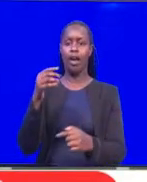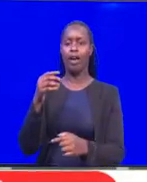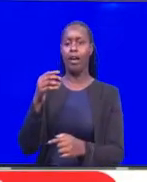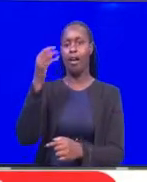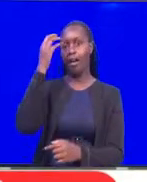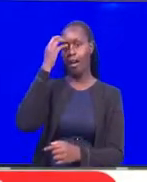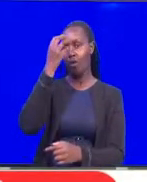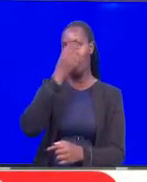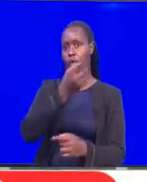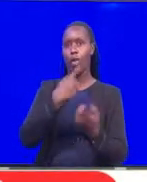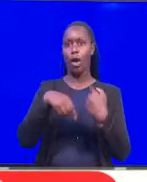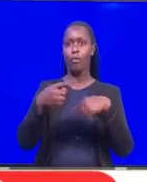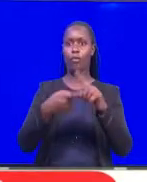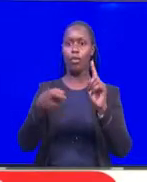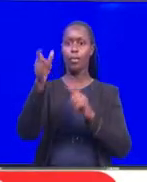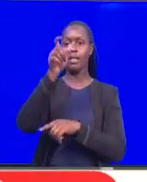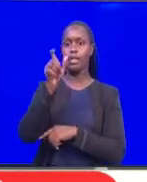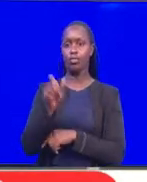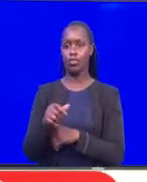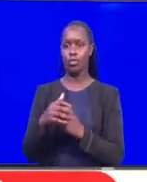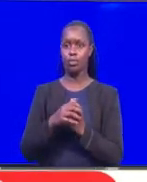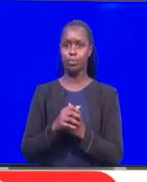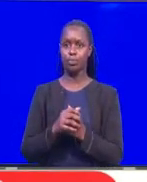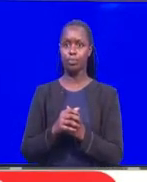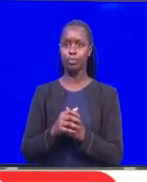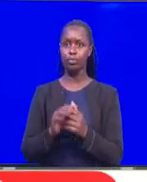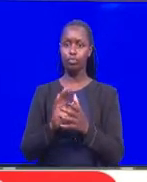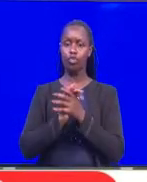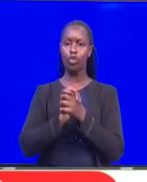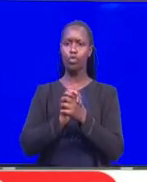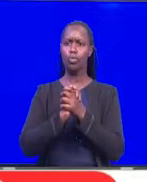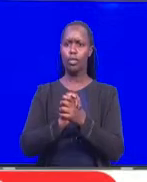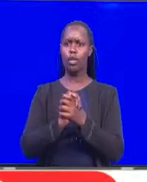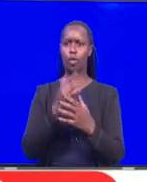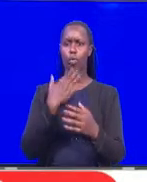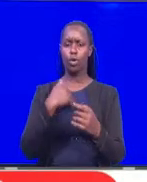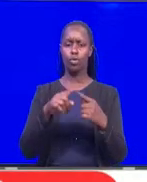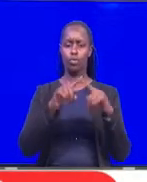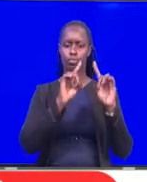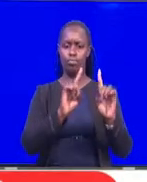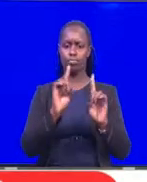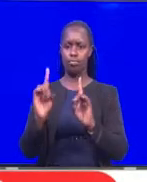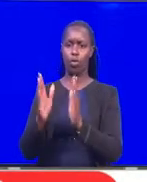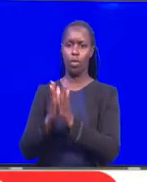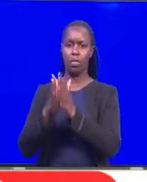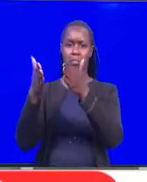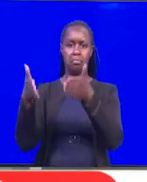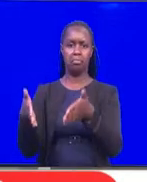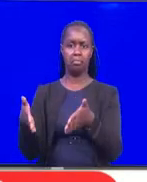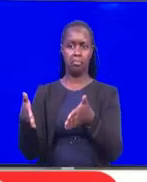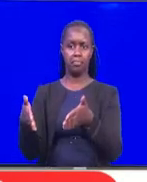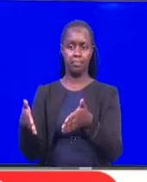region. As members of Jubilee, we want to work with you. We want to work with you.